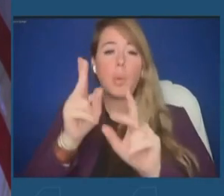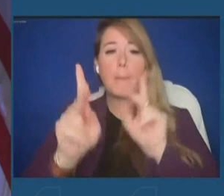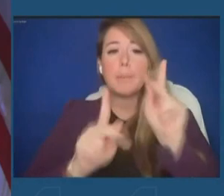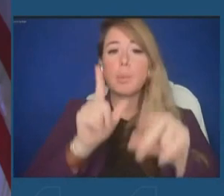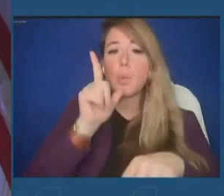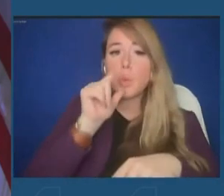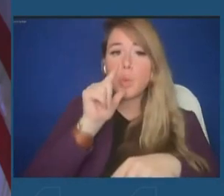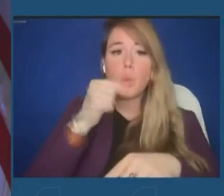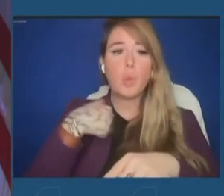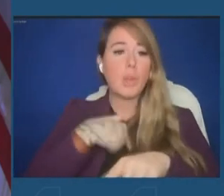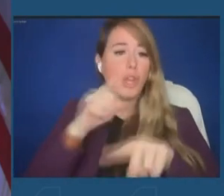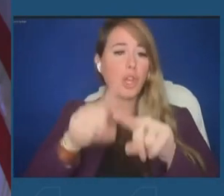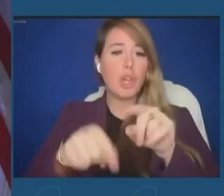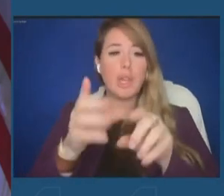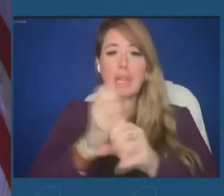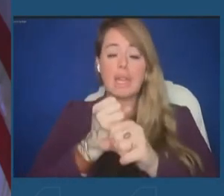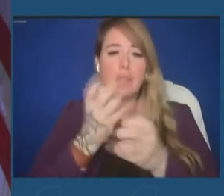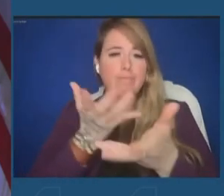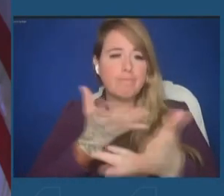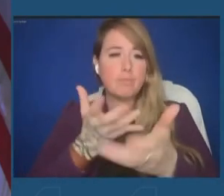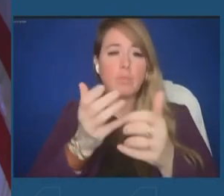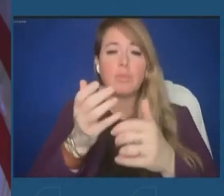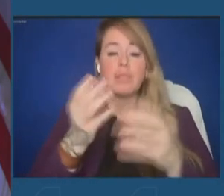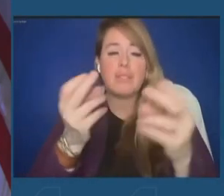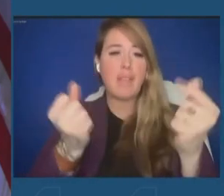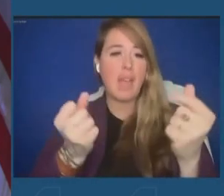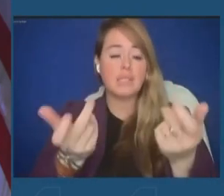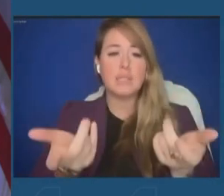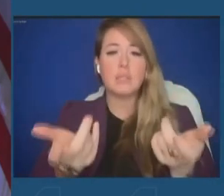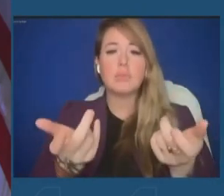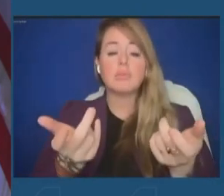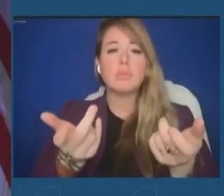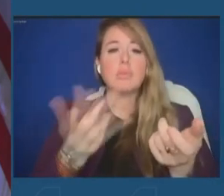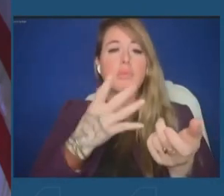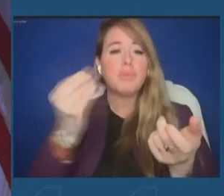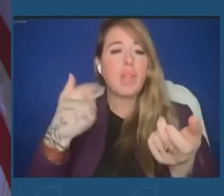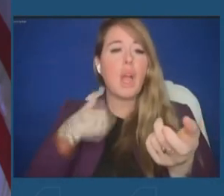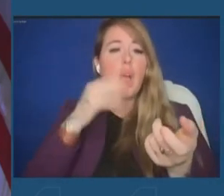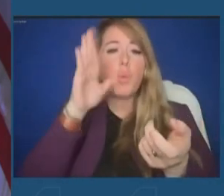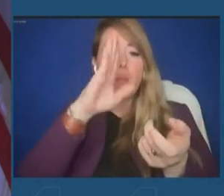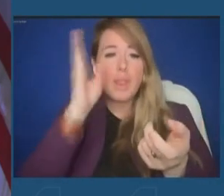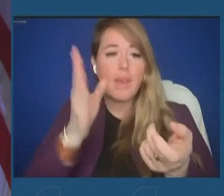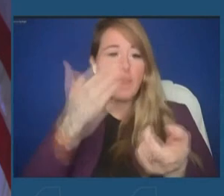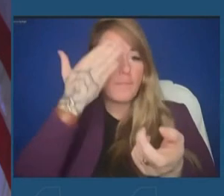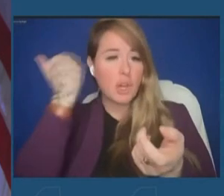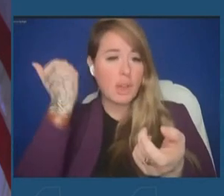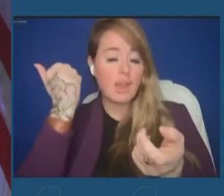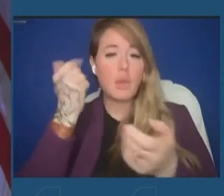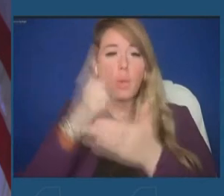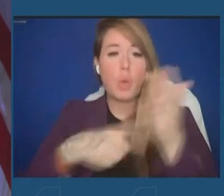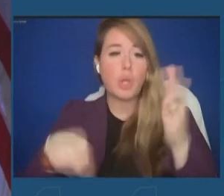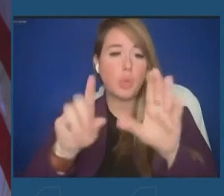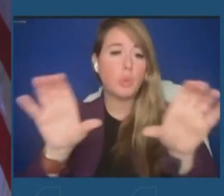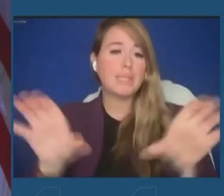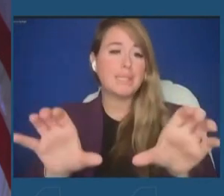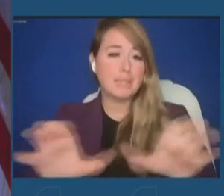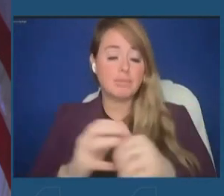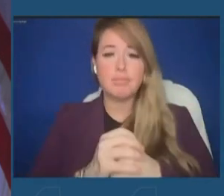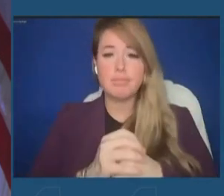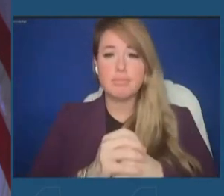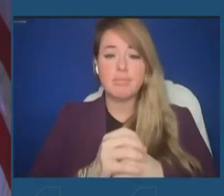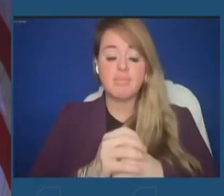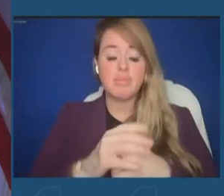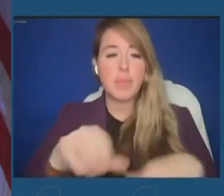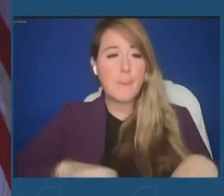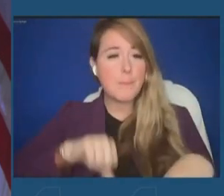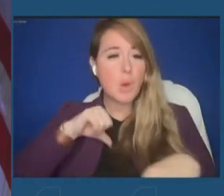we couldn't get to as quick enough as they'd want. I will never forget what you did. The proudest